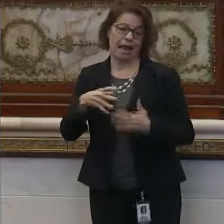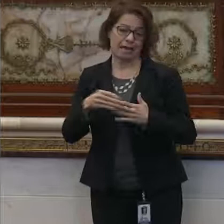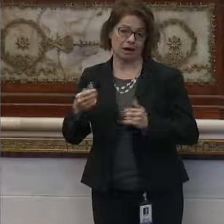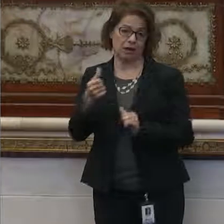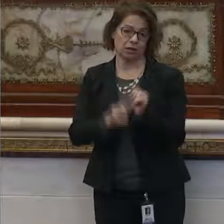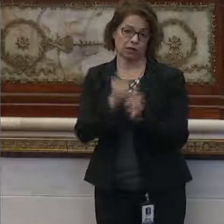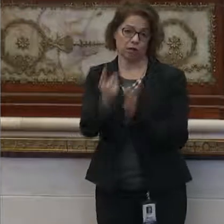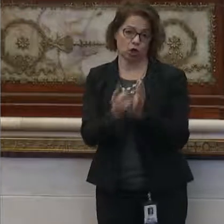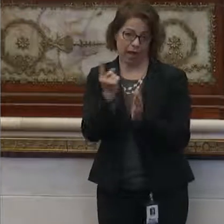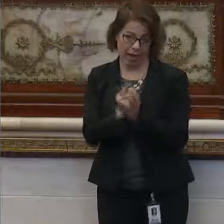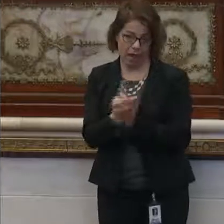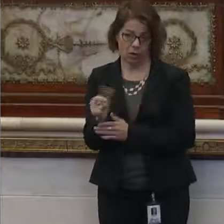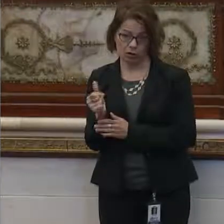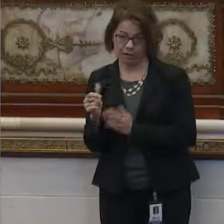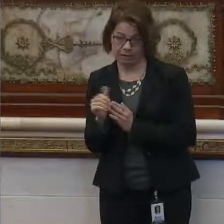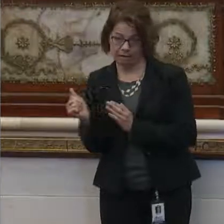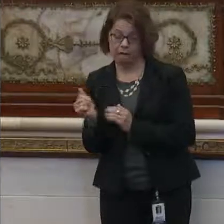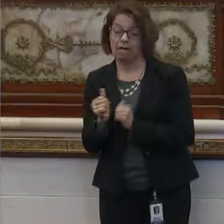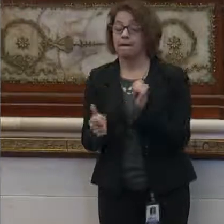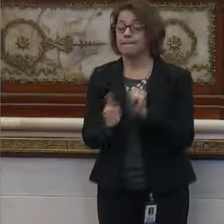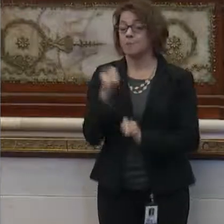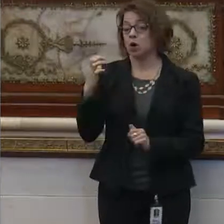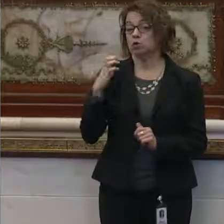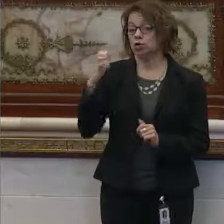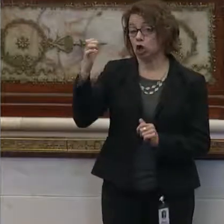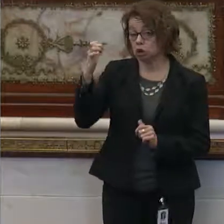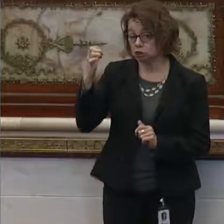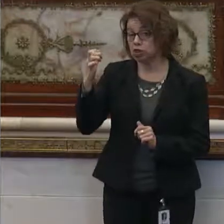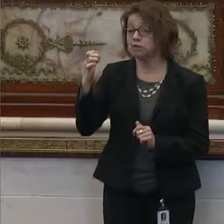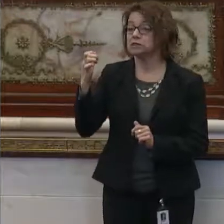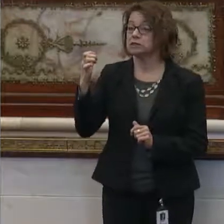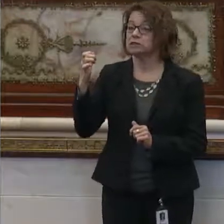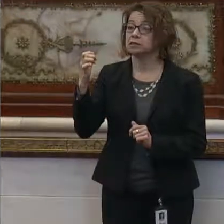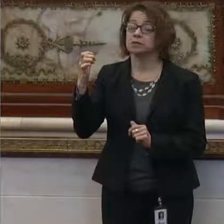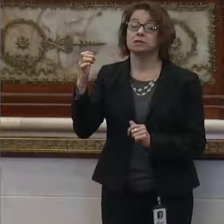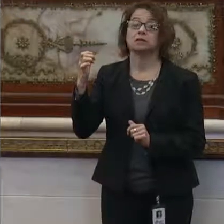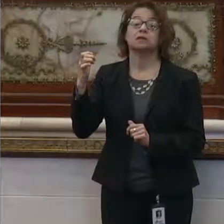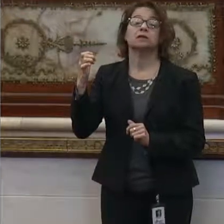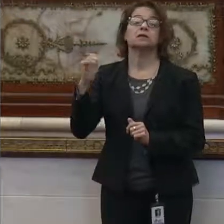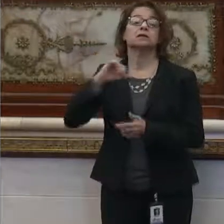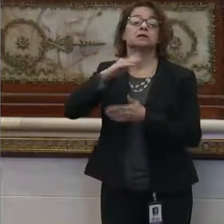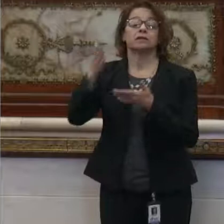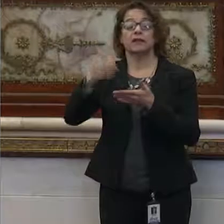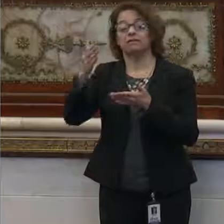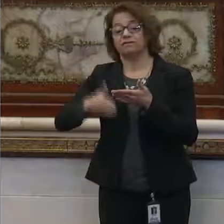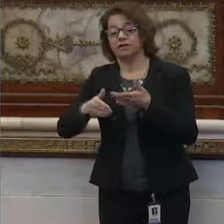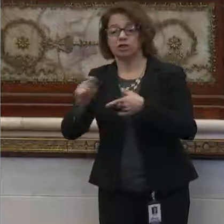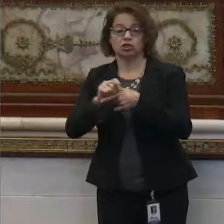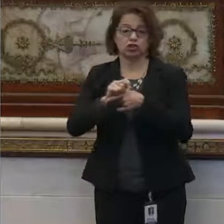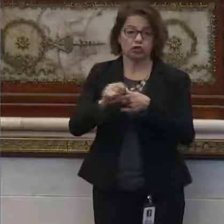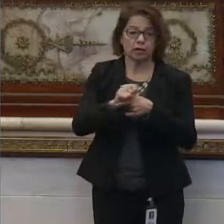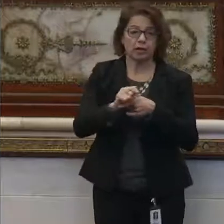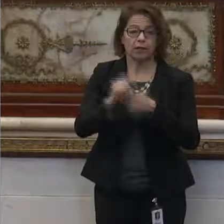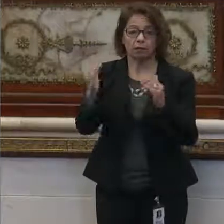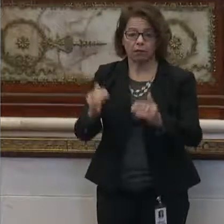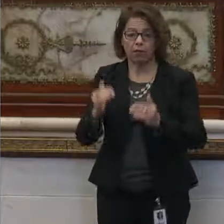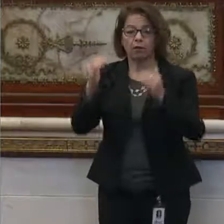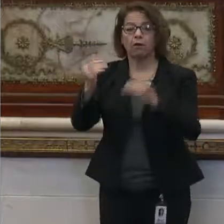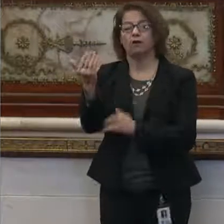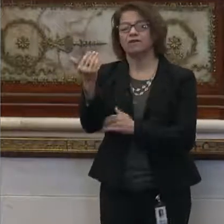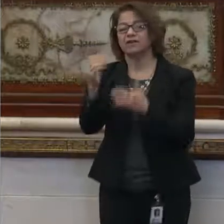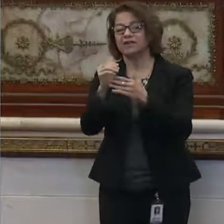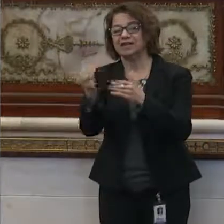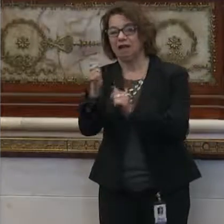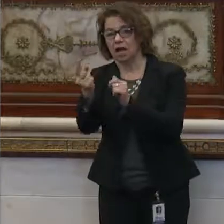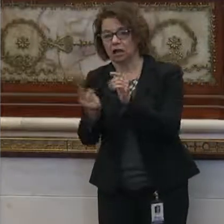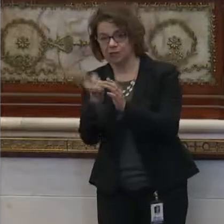hour. Most of the coaches once they complete what we call level one training, go to $15 an hour. And